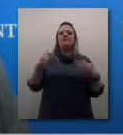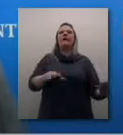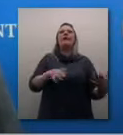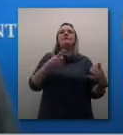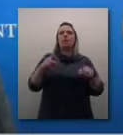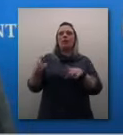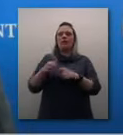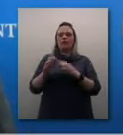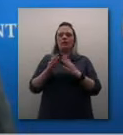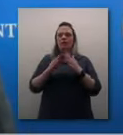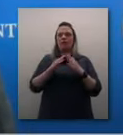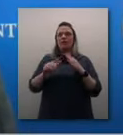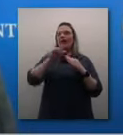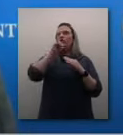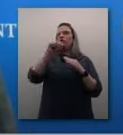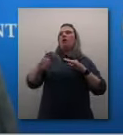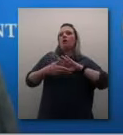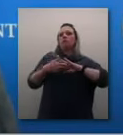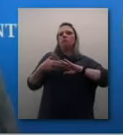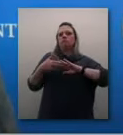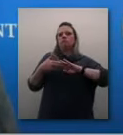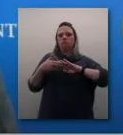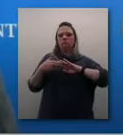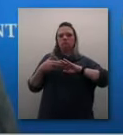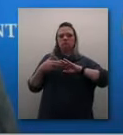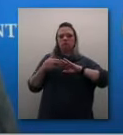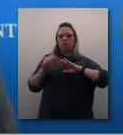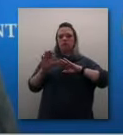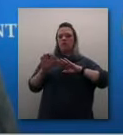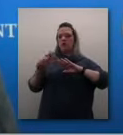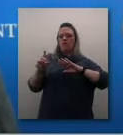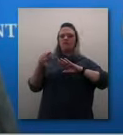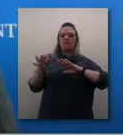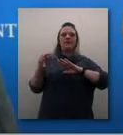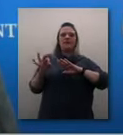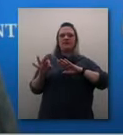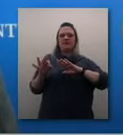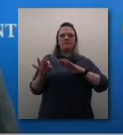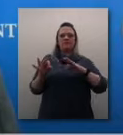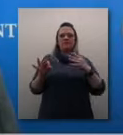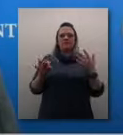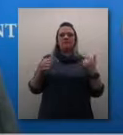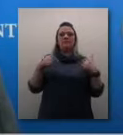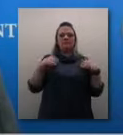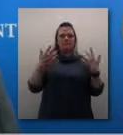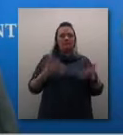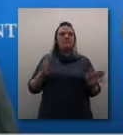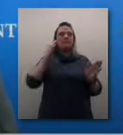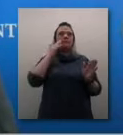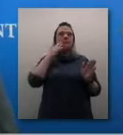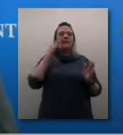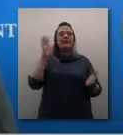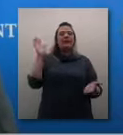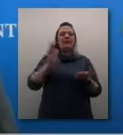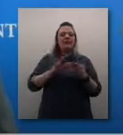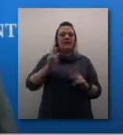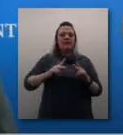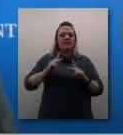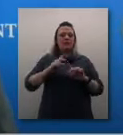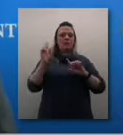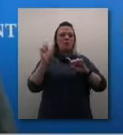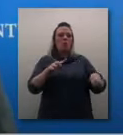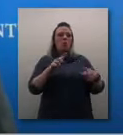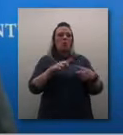that are not being identified as COVID-19 deaths. I do know that there are less people that are going to the hospital